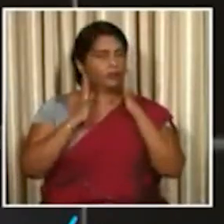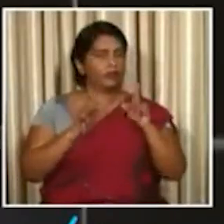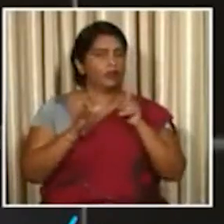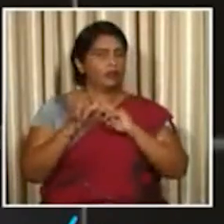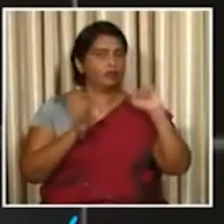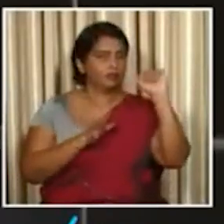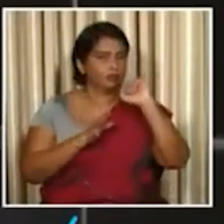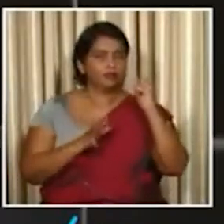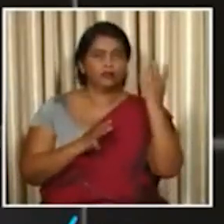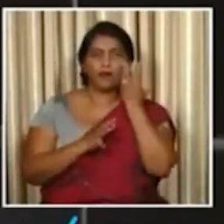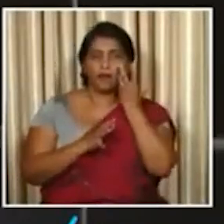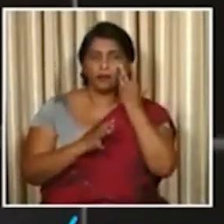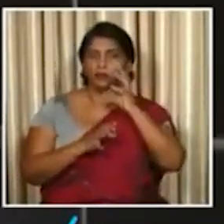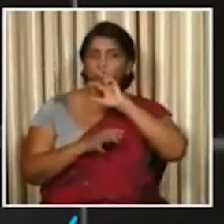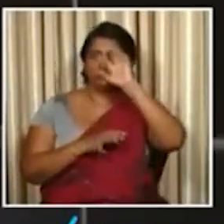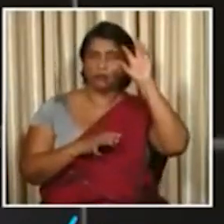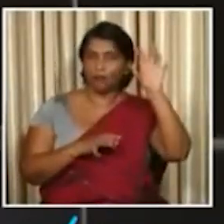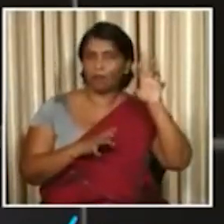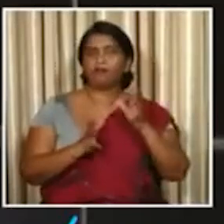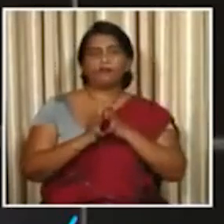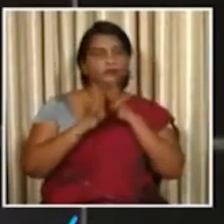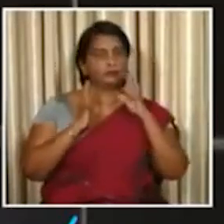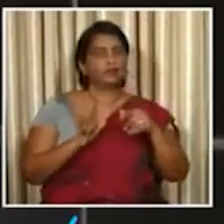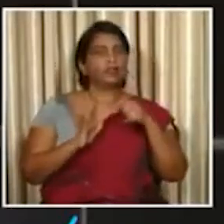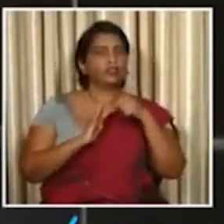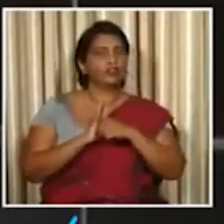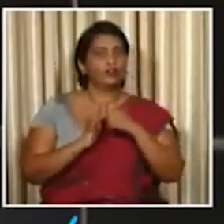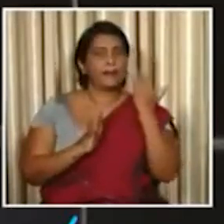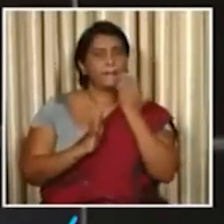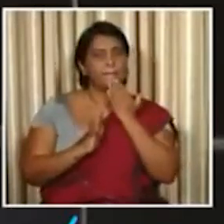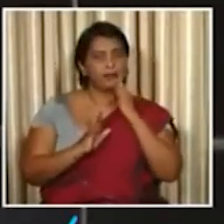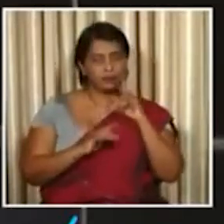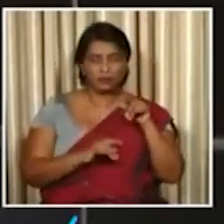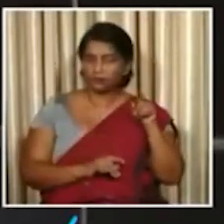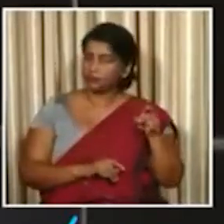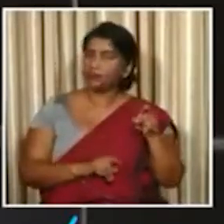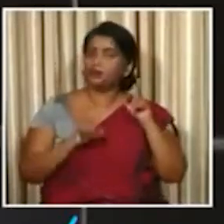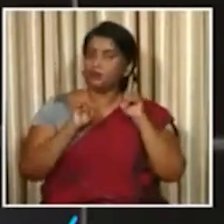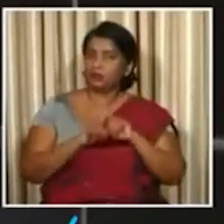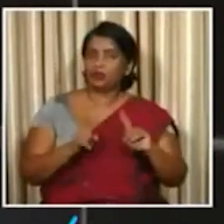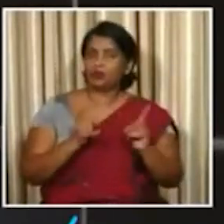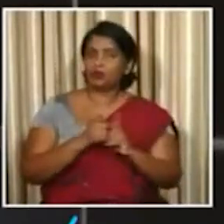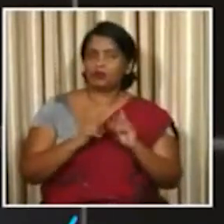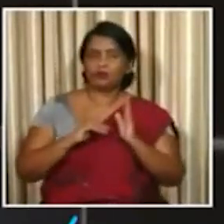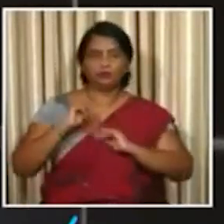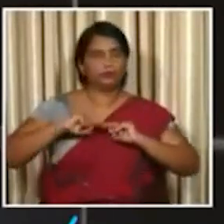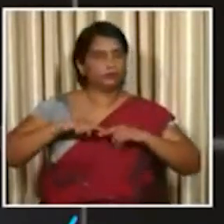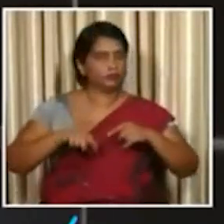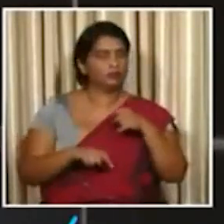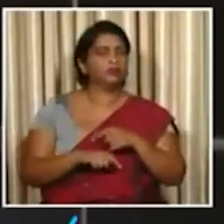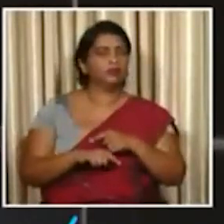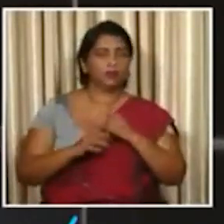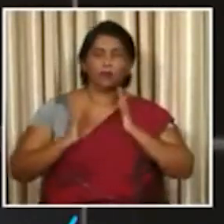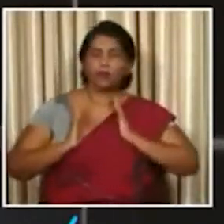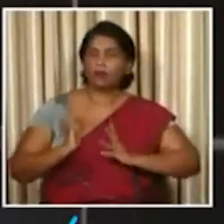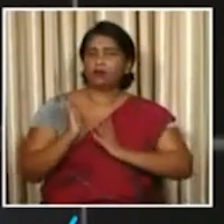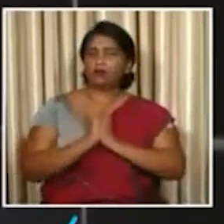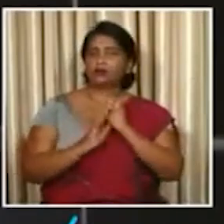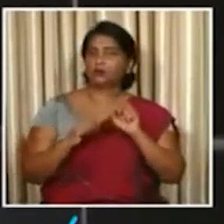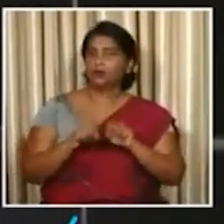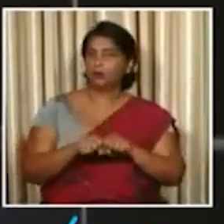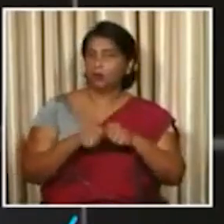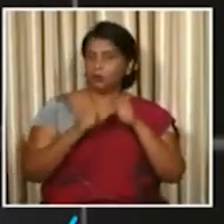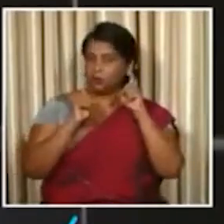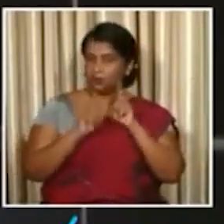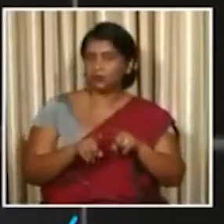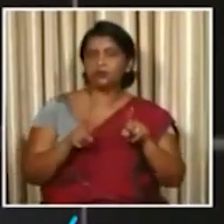South Africa, for instance, condemned Israeli military campaign and gross violations of human rights and humanitarian law in no